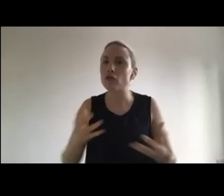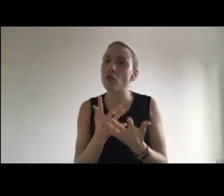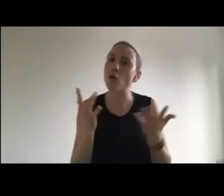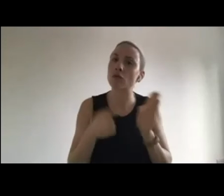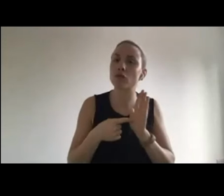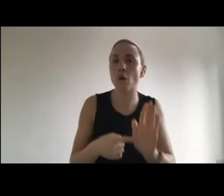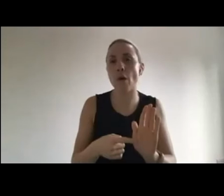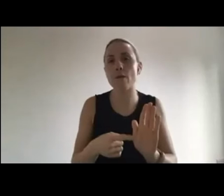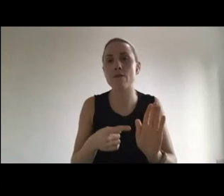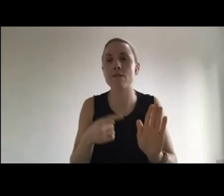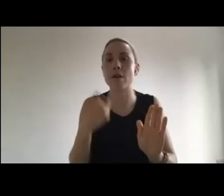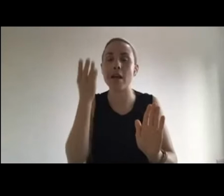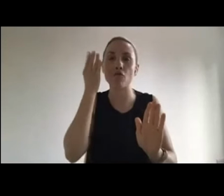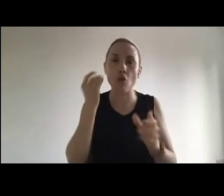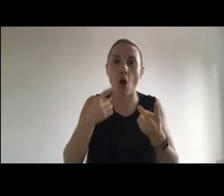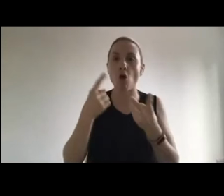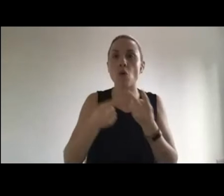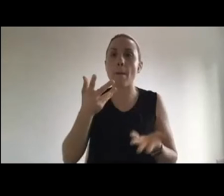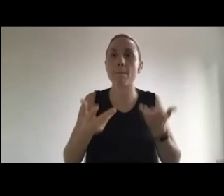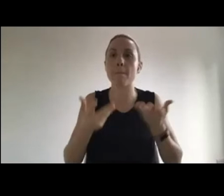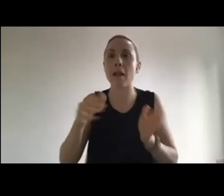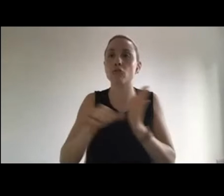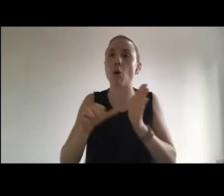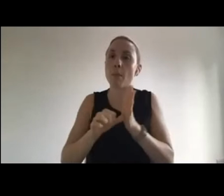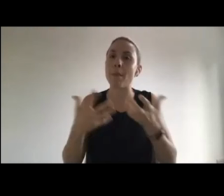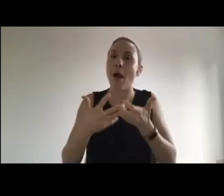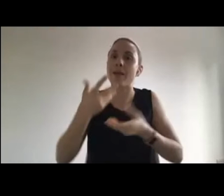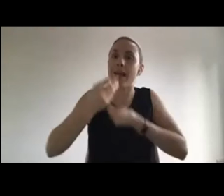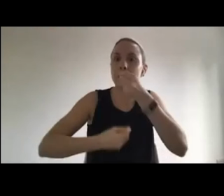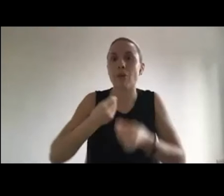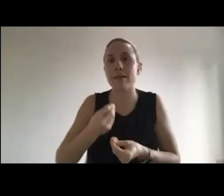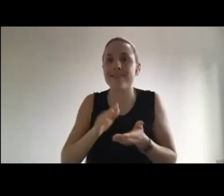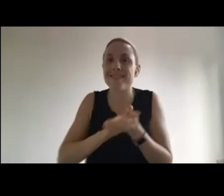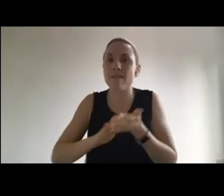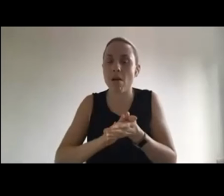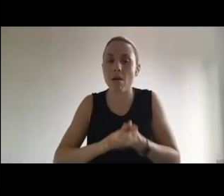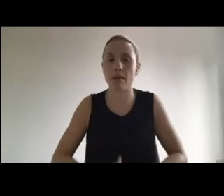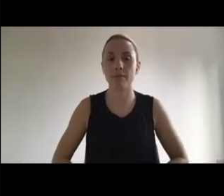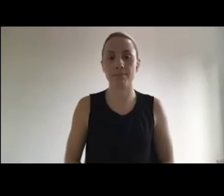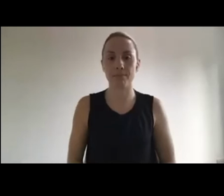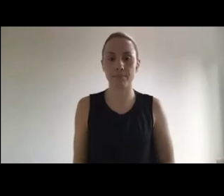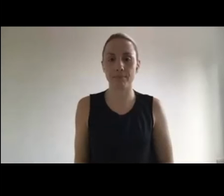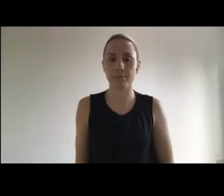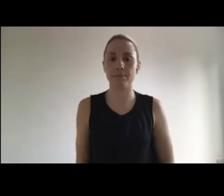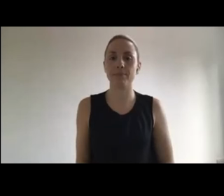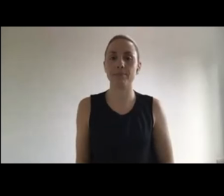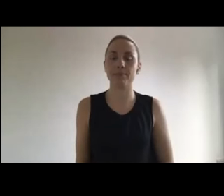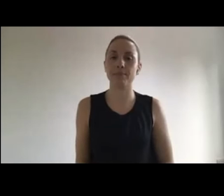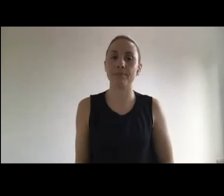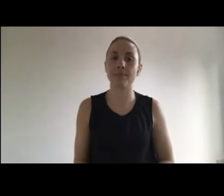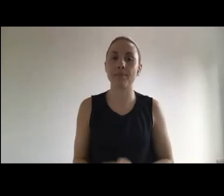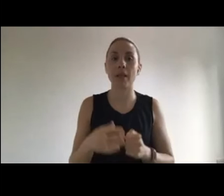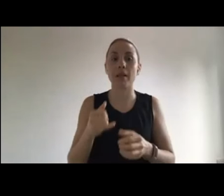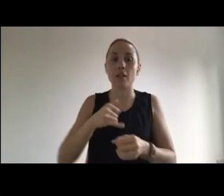or balance problems. The therapeutic modality also varies from drugs to genes to cells, and some